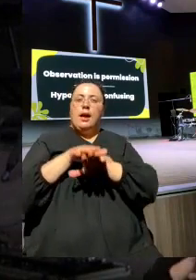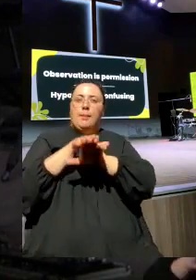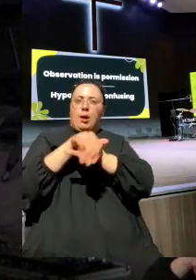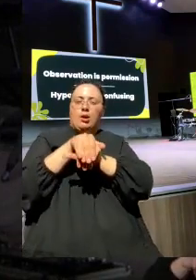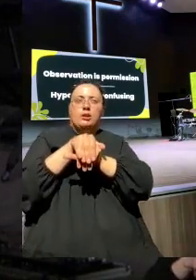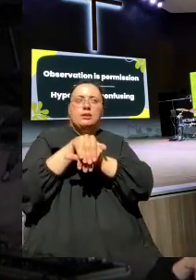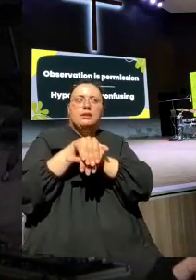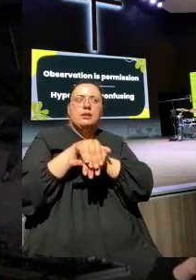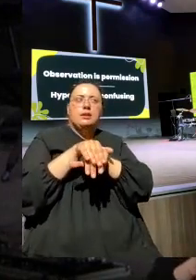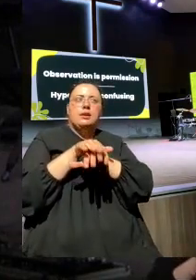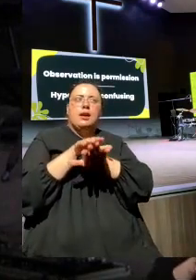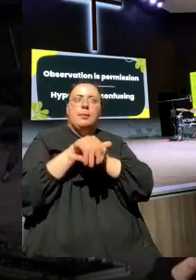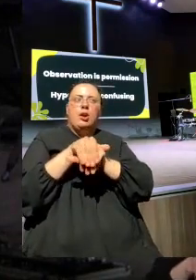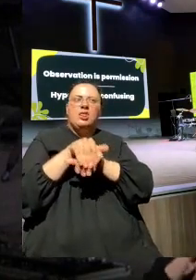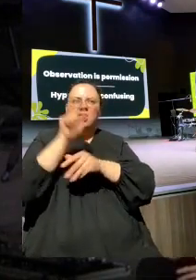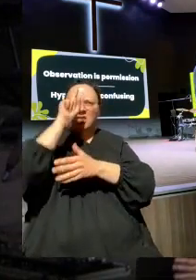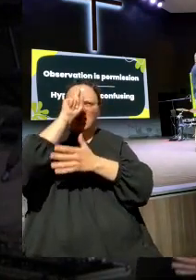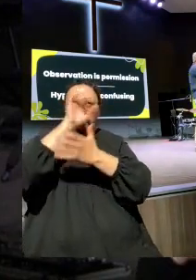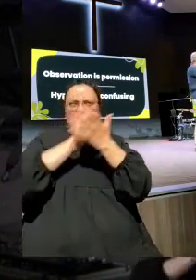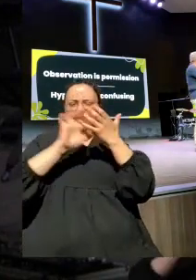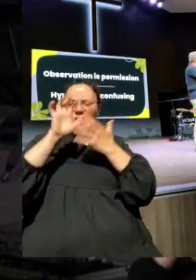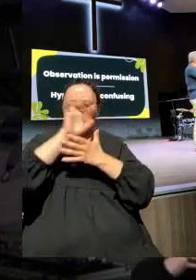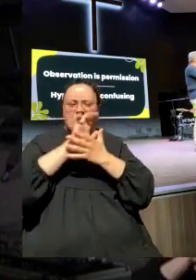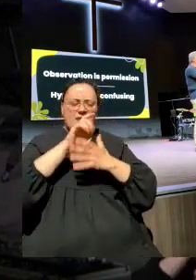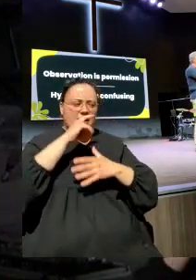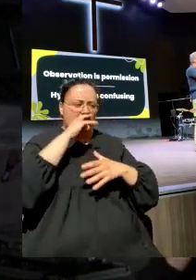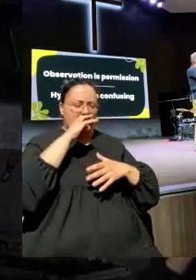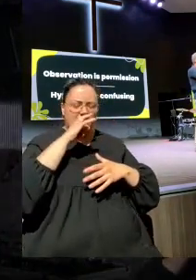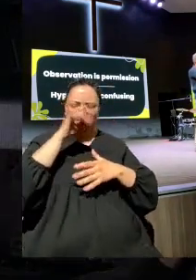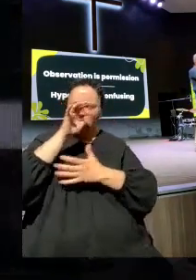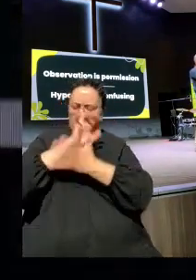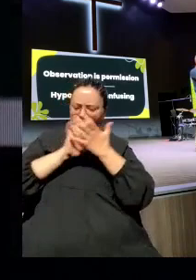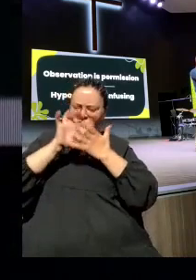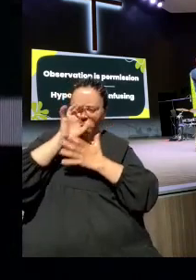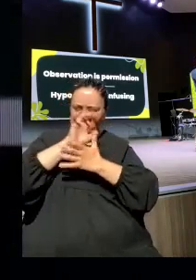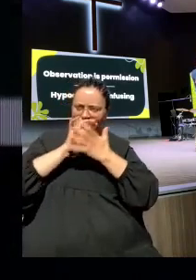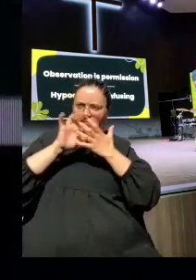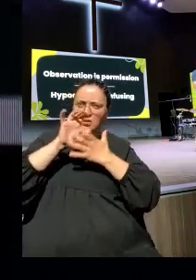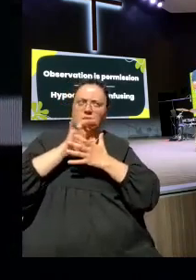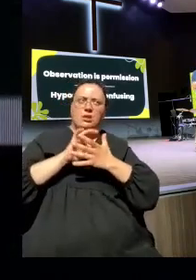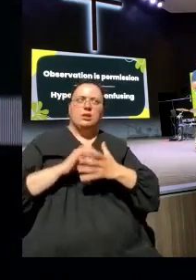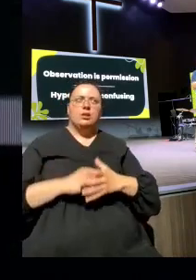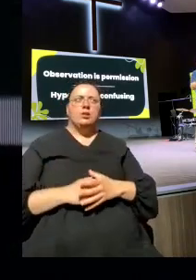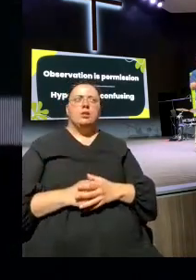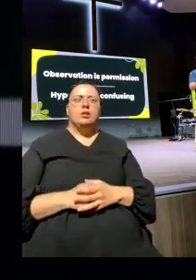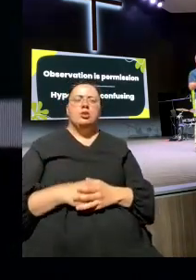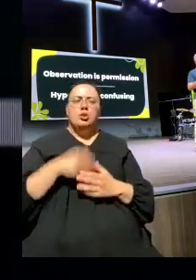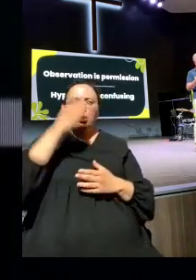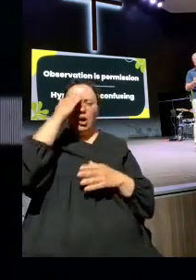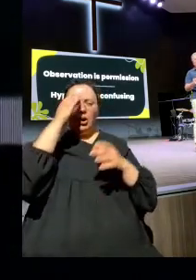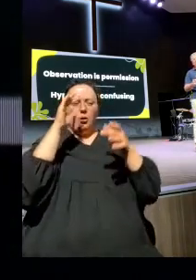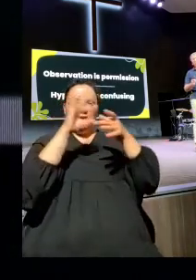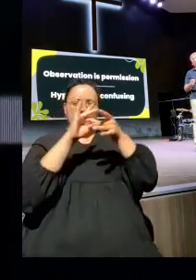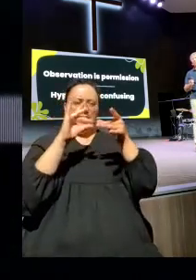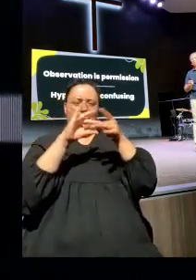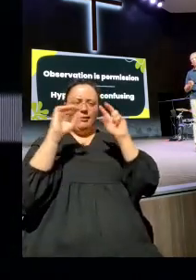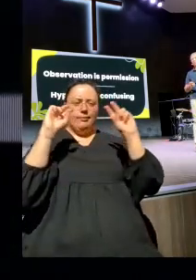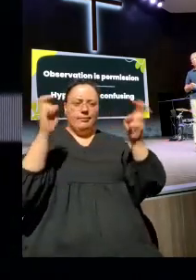Because they hear what we say. You know the old adage, do as I say, not as I do? It doesn't work with